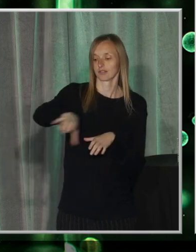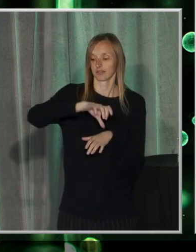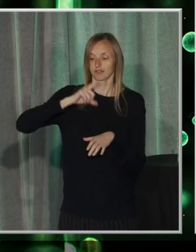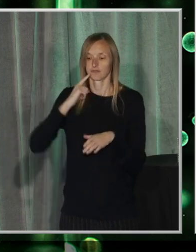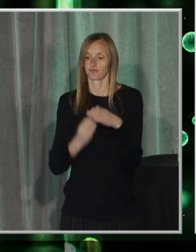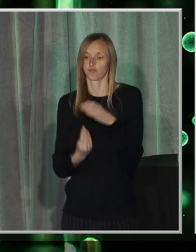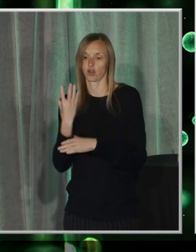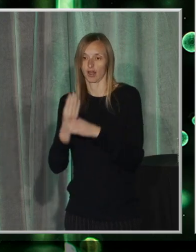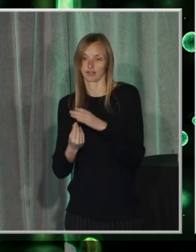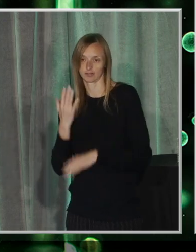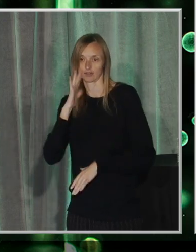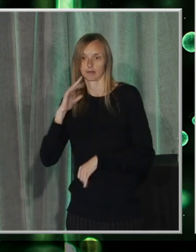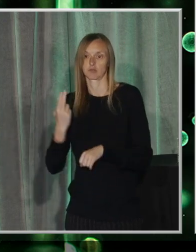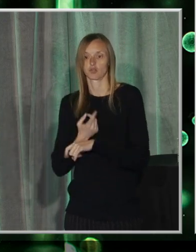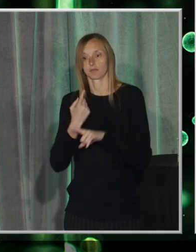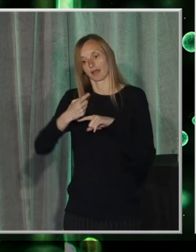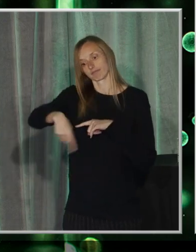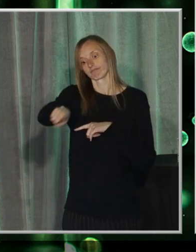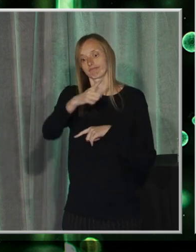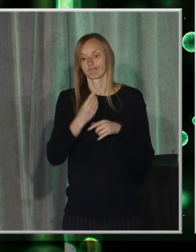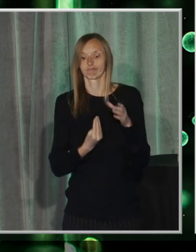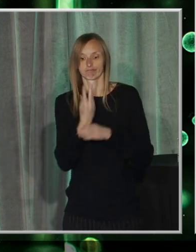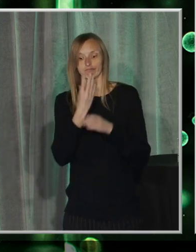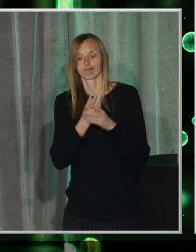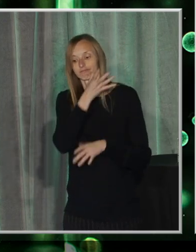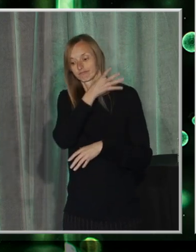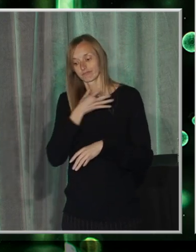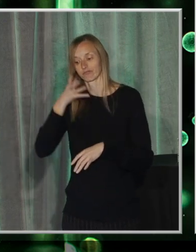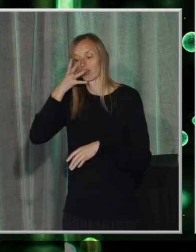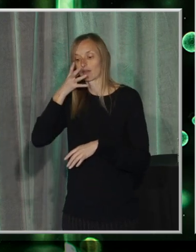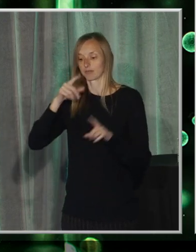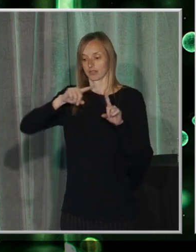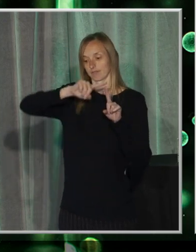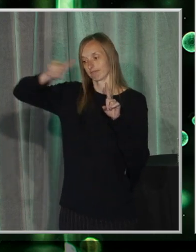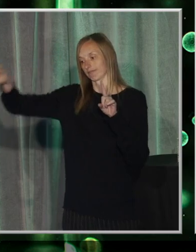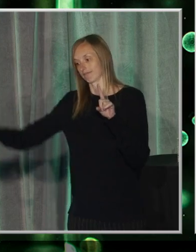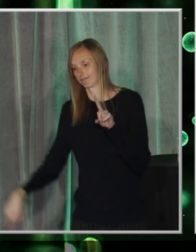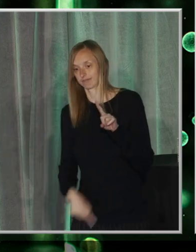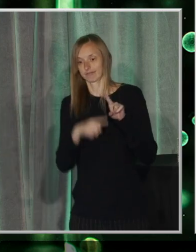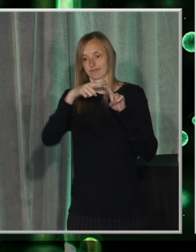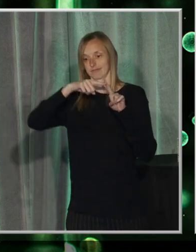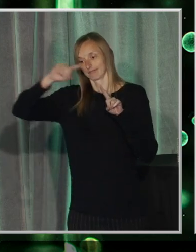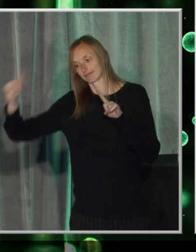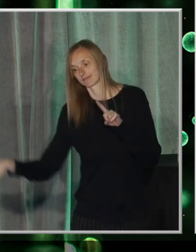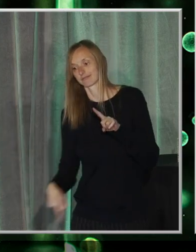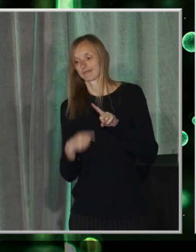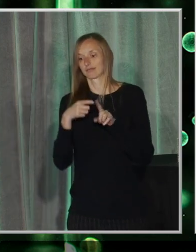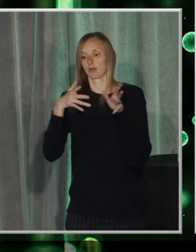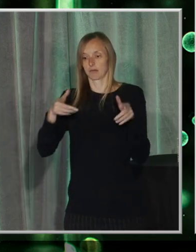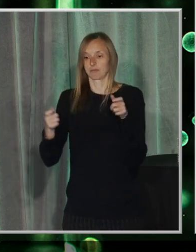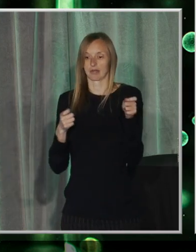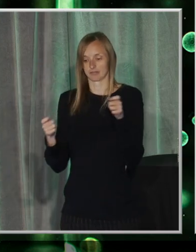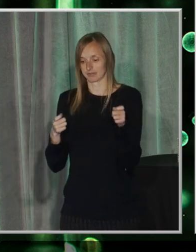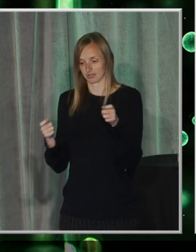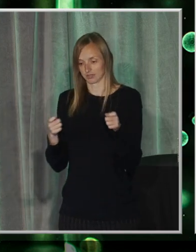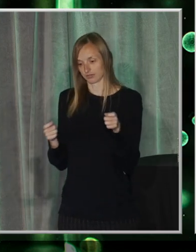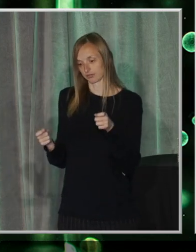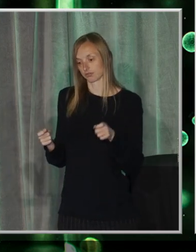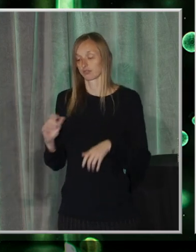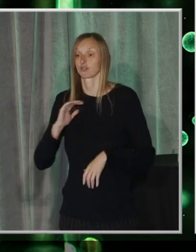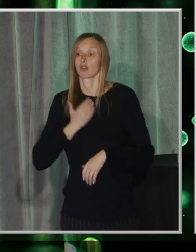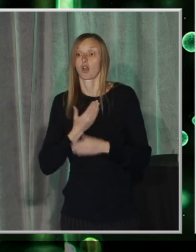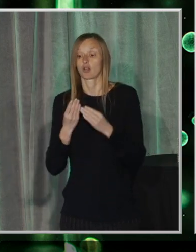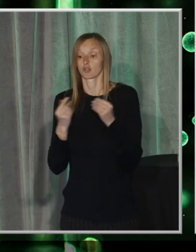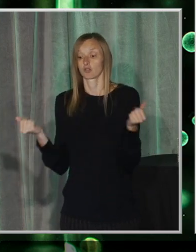used by the planting farms, completing the closed-loop waste management cycle. Our solution